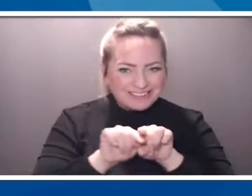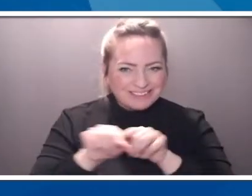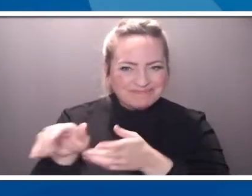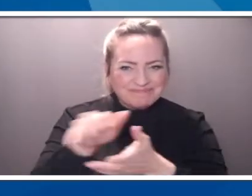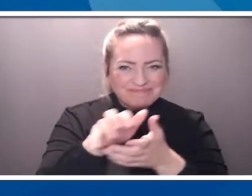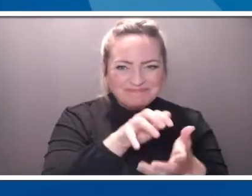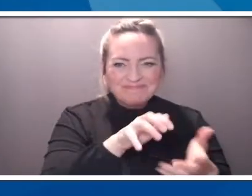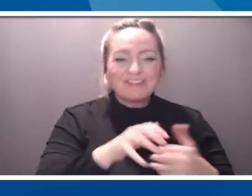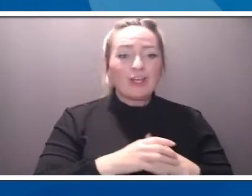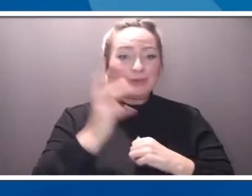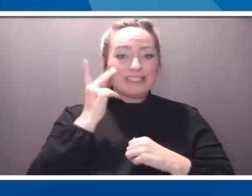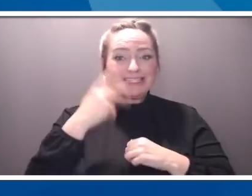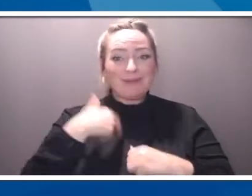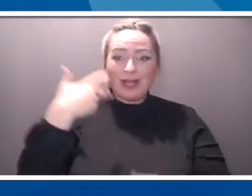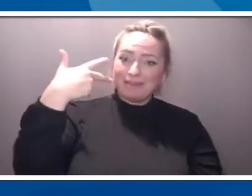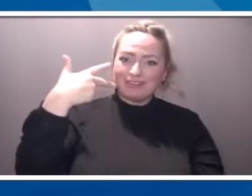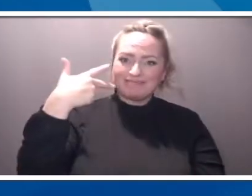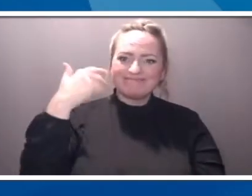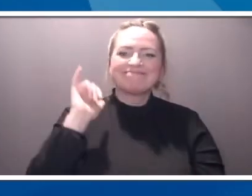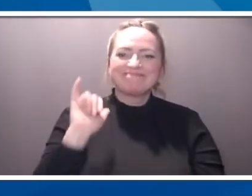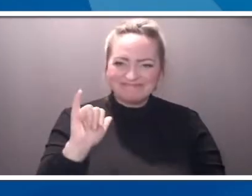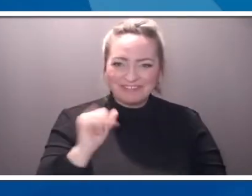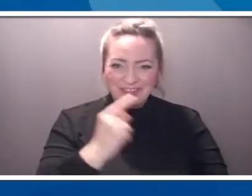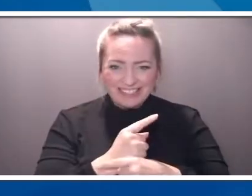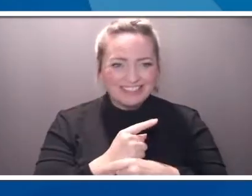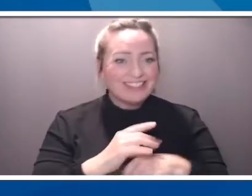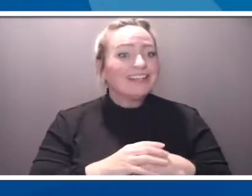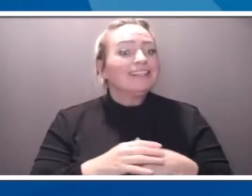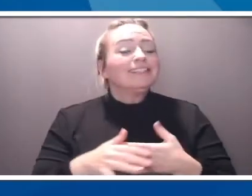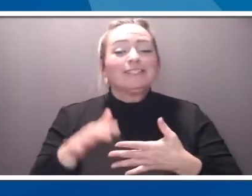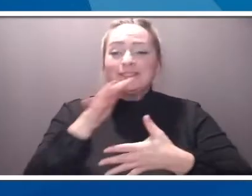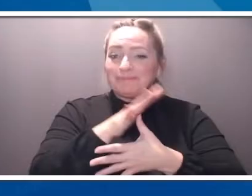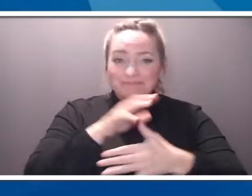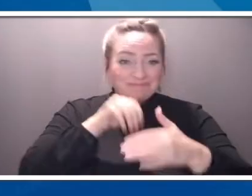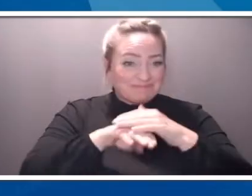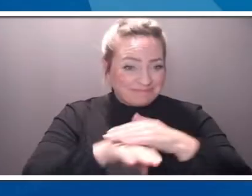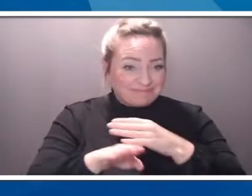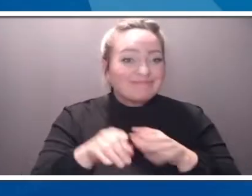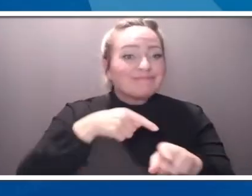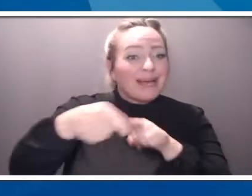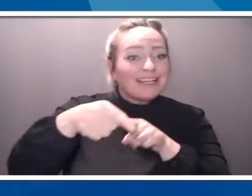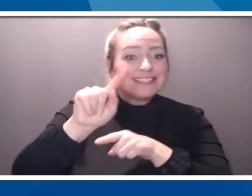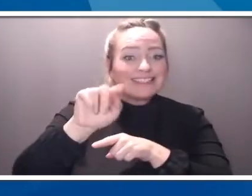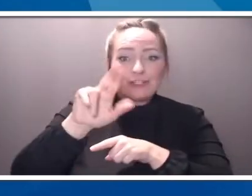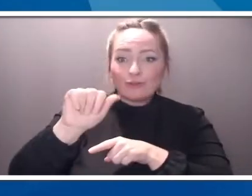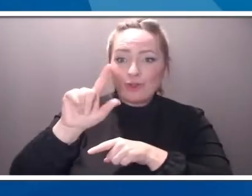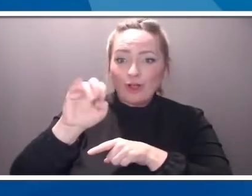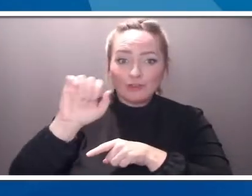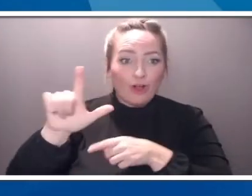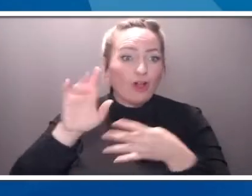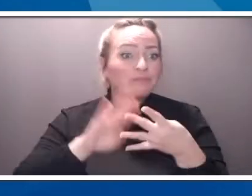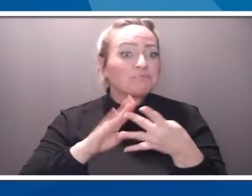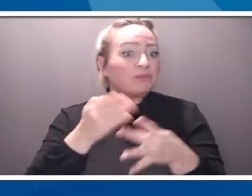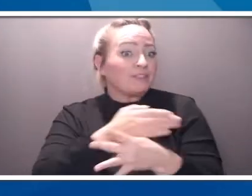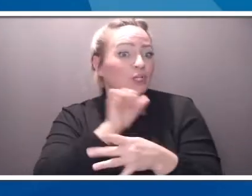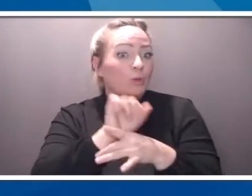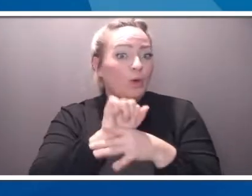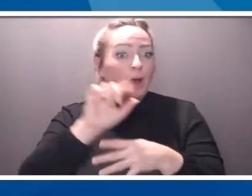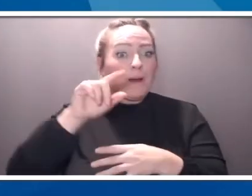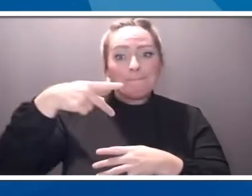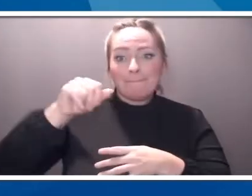inside the box. So you can see me on camera. Right. I'm a principal accessibility specialist at